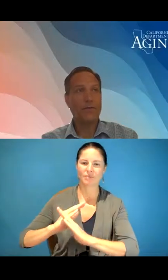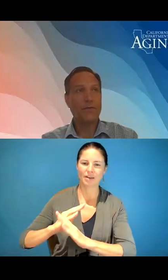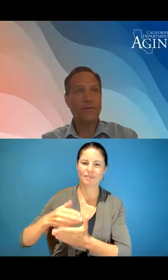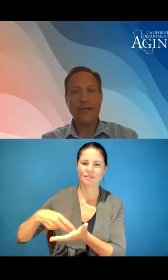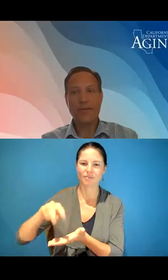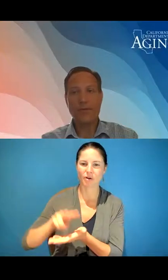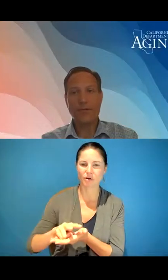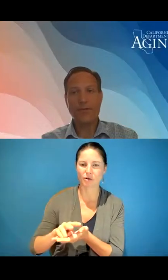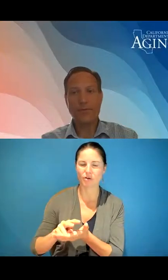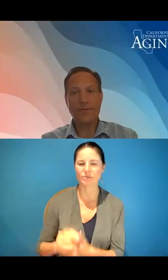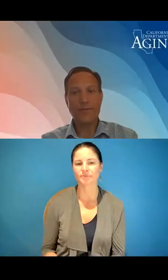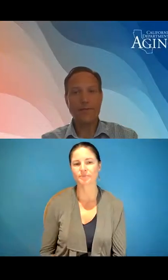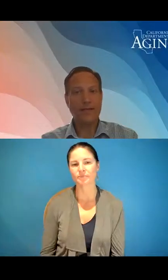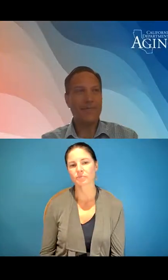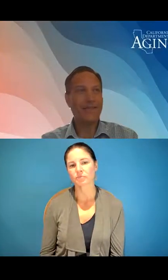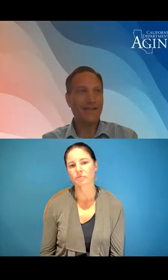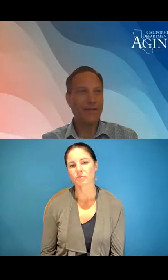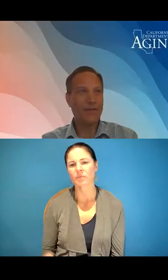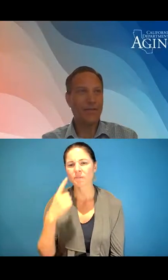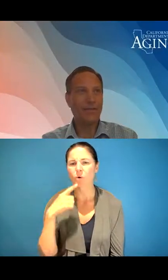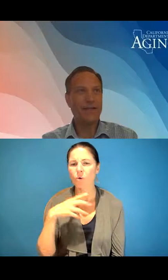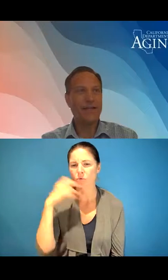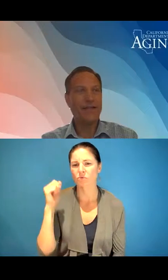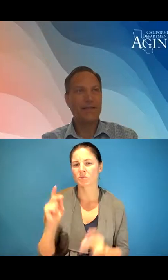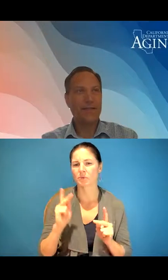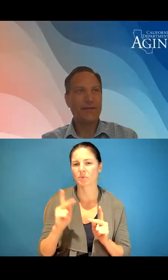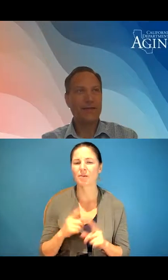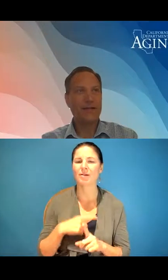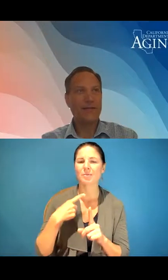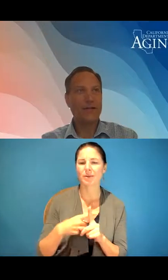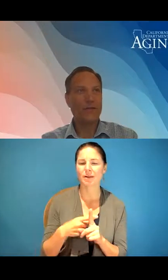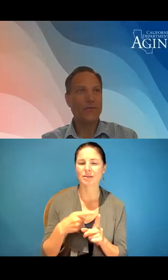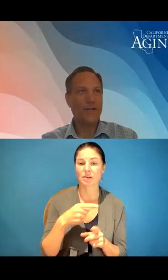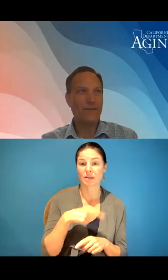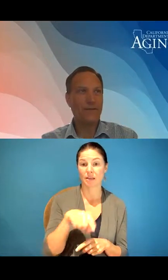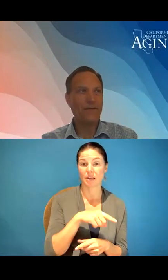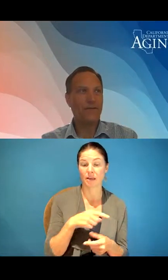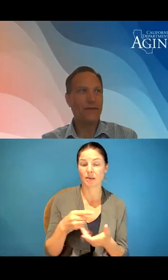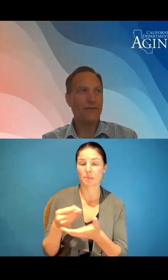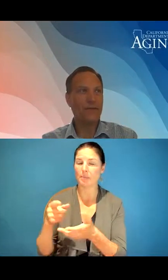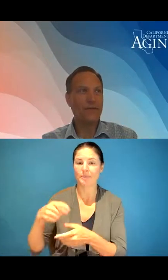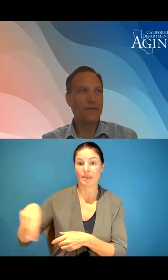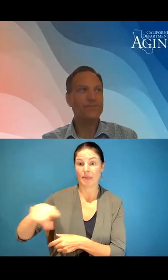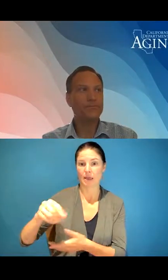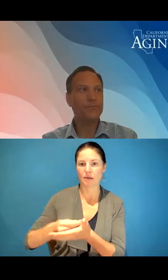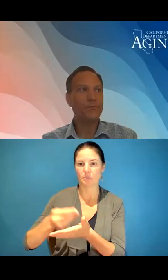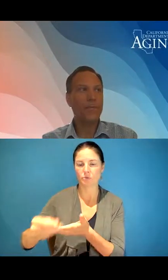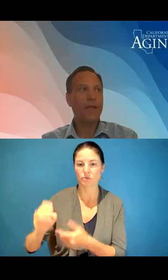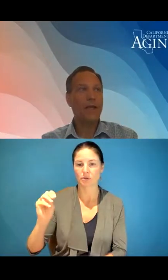to older adults, as well as to purchase needed equipment to make their home safer for them to live